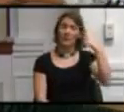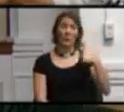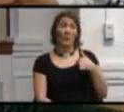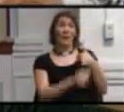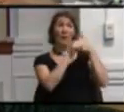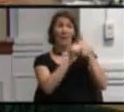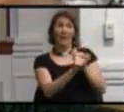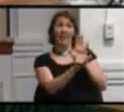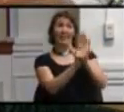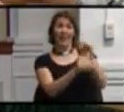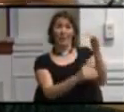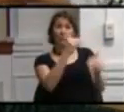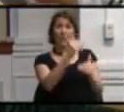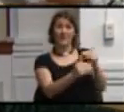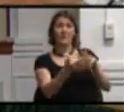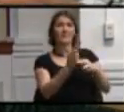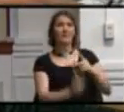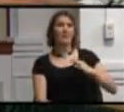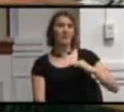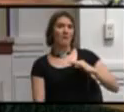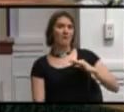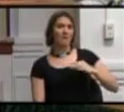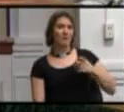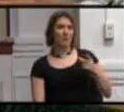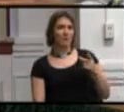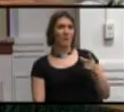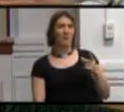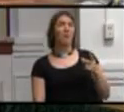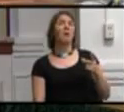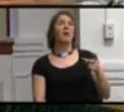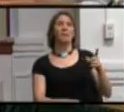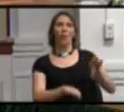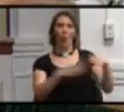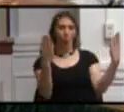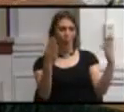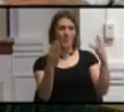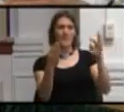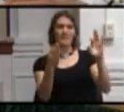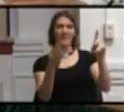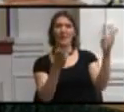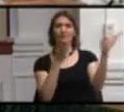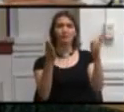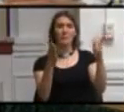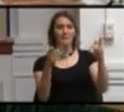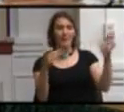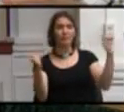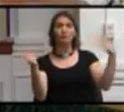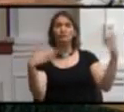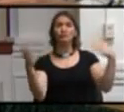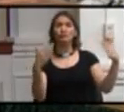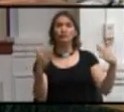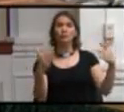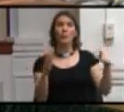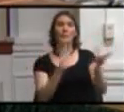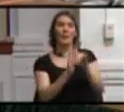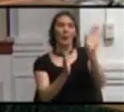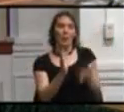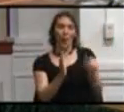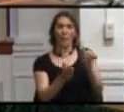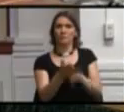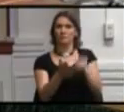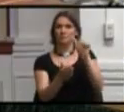bid process is that there's been an open and competitive public bid and that the lowest price for a series